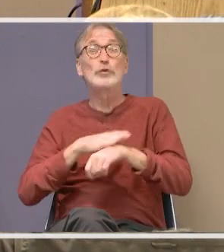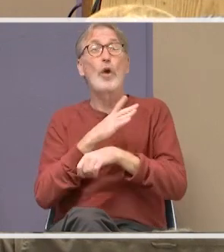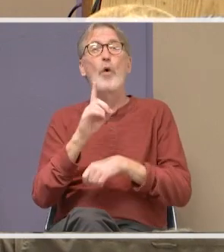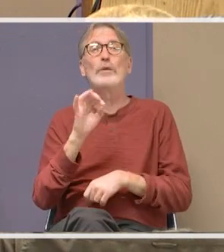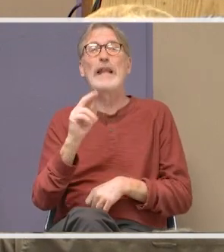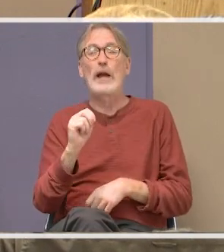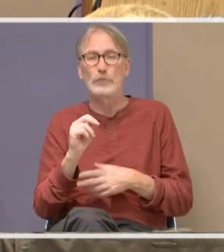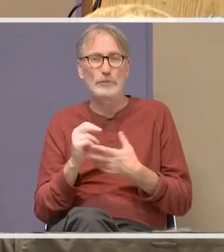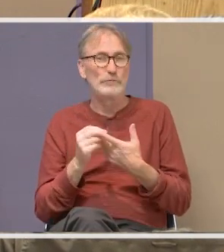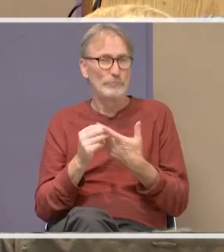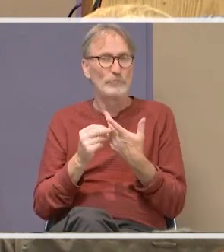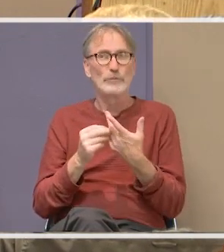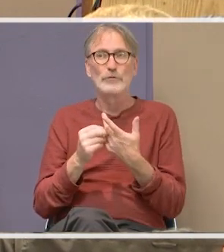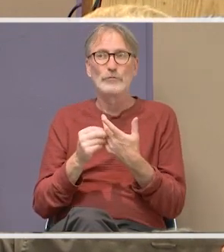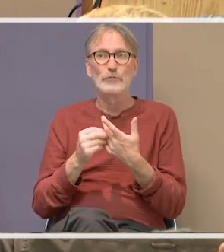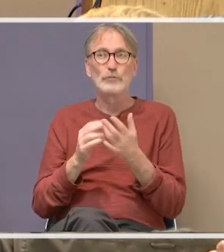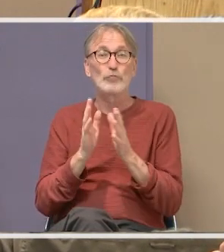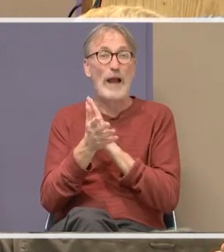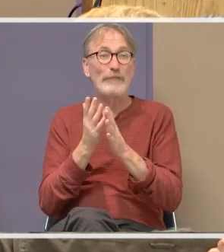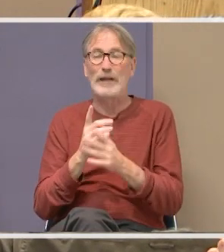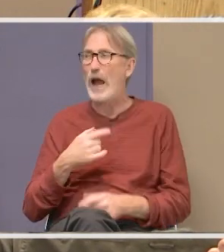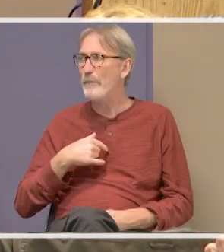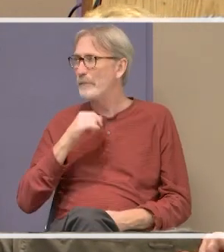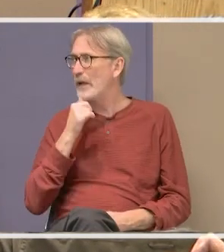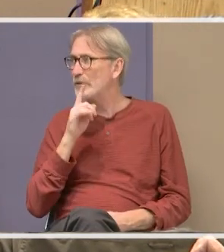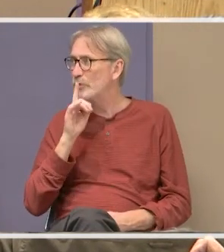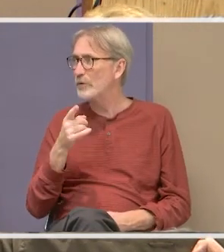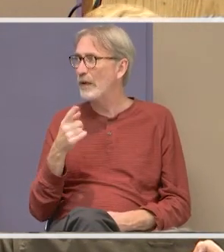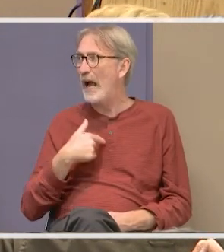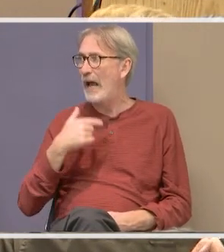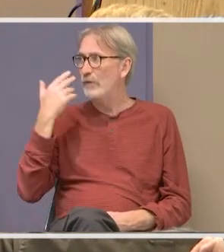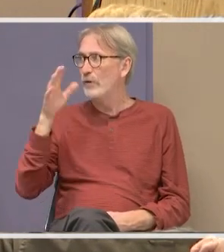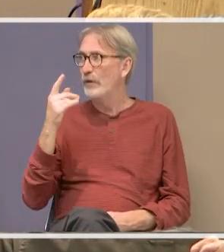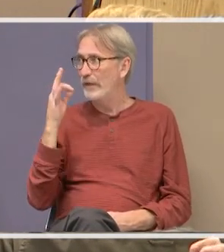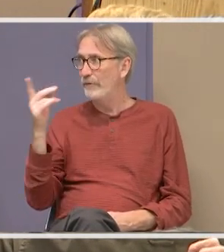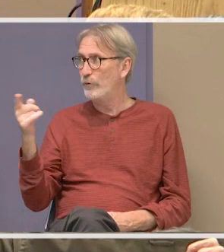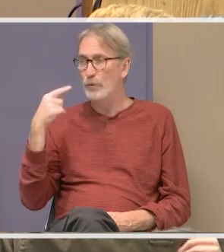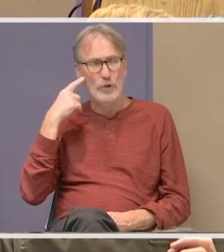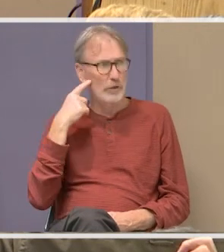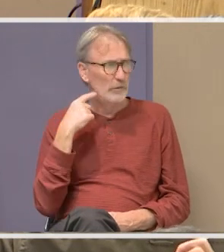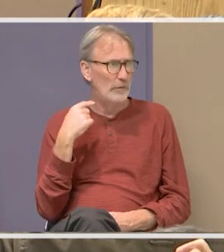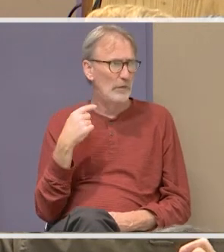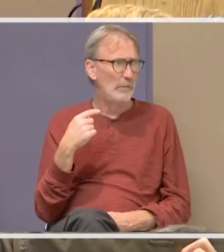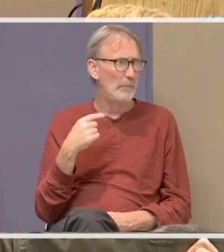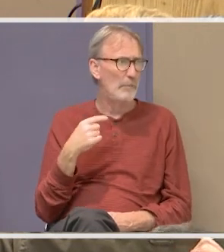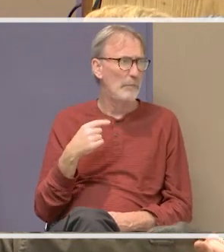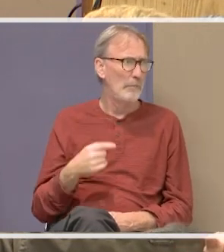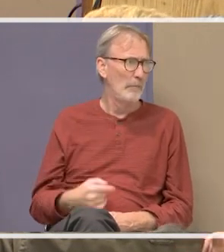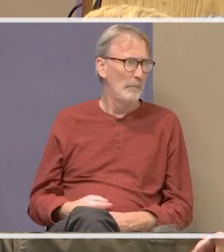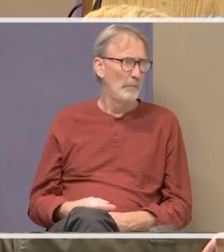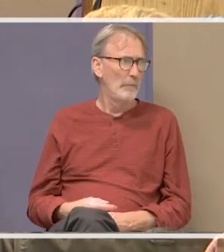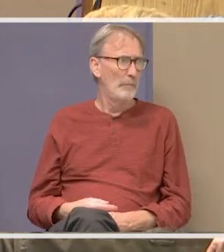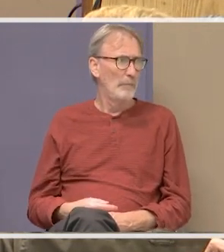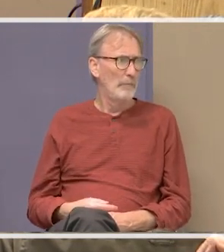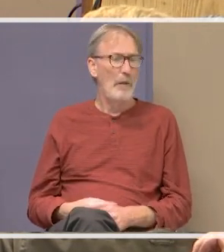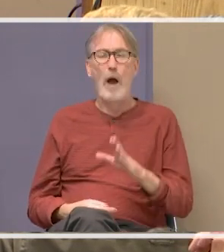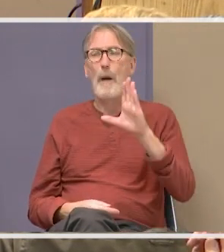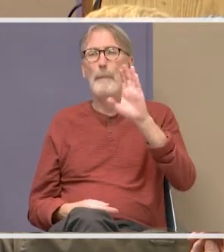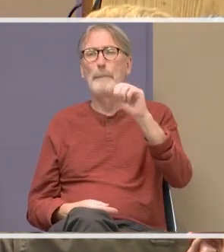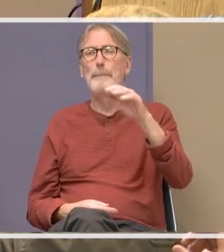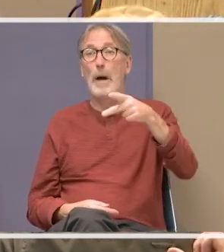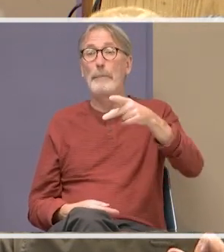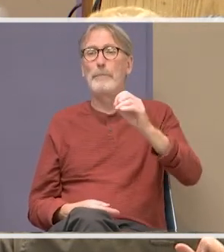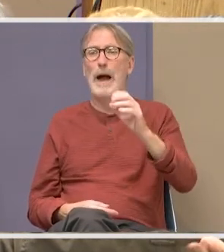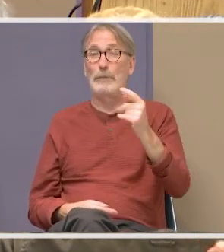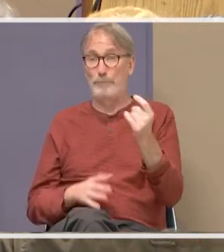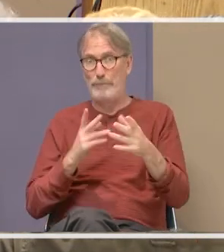not sure. I think if you put bump outs there, people might park on the bump outs, and